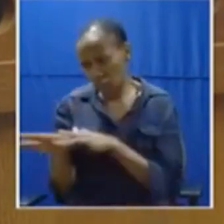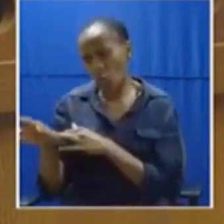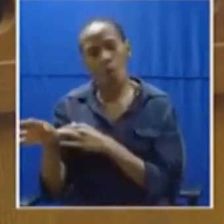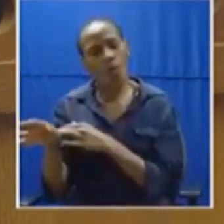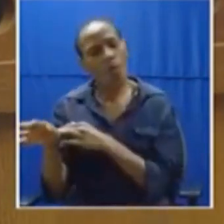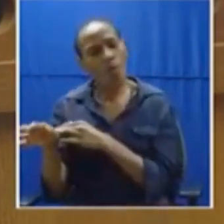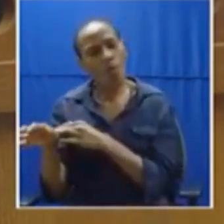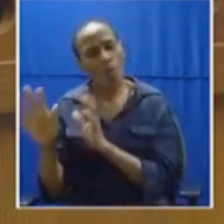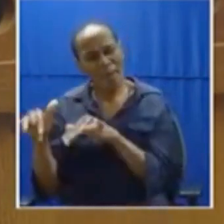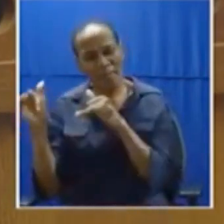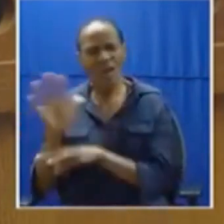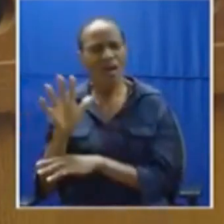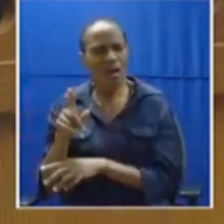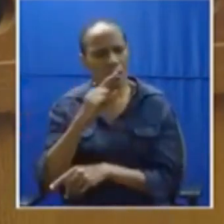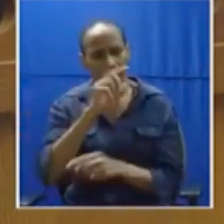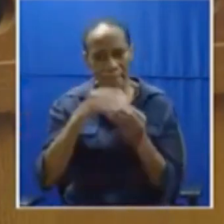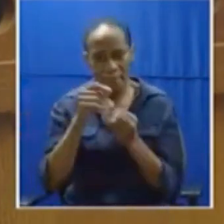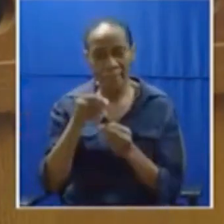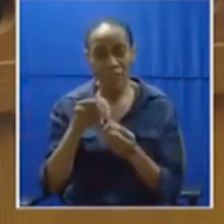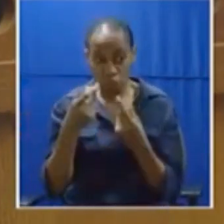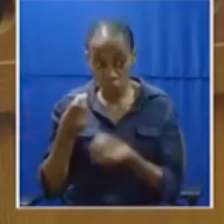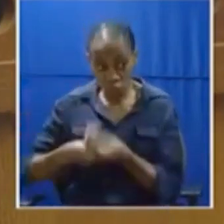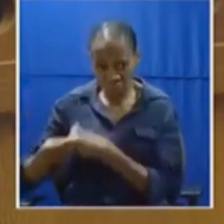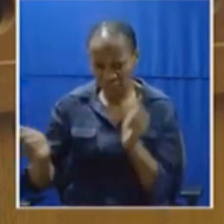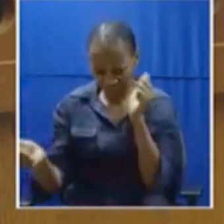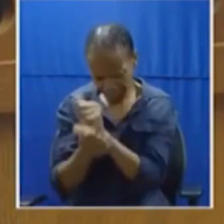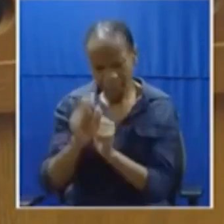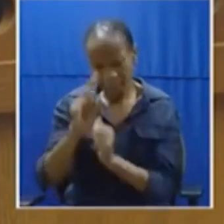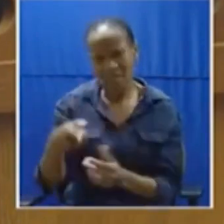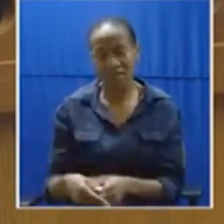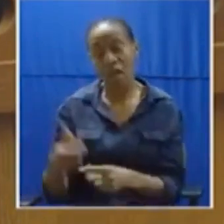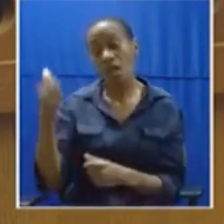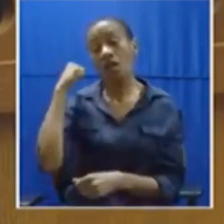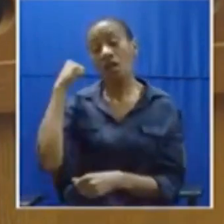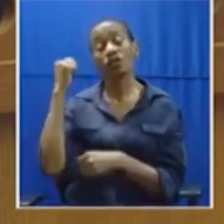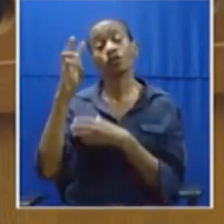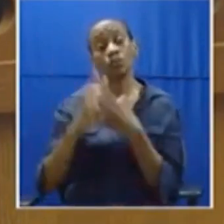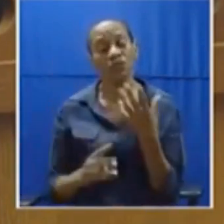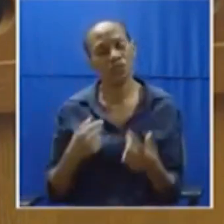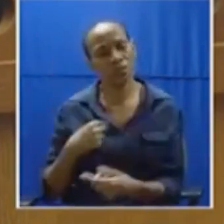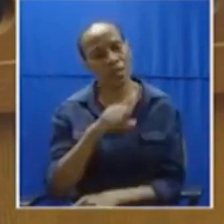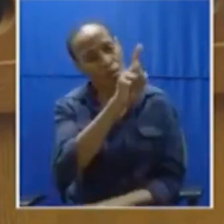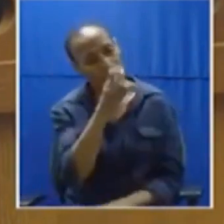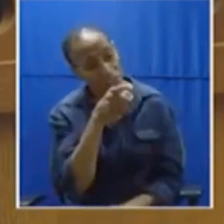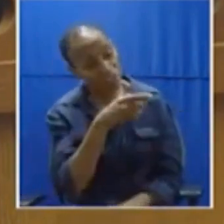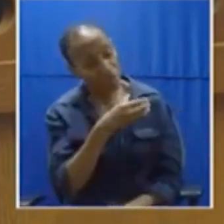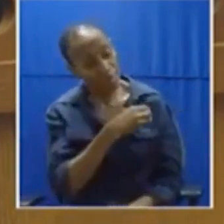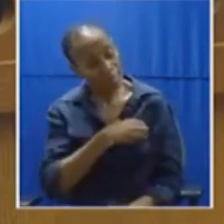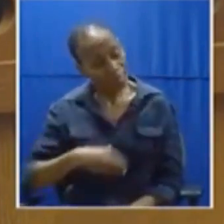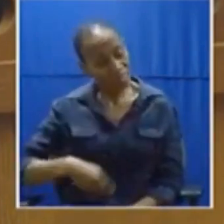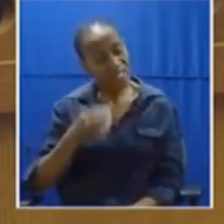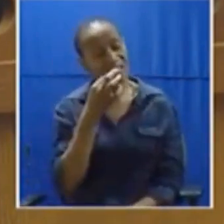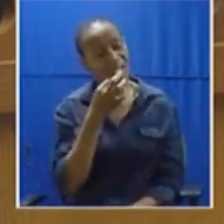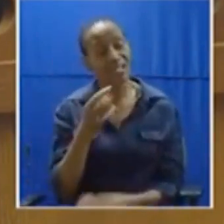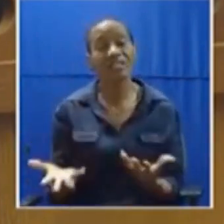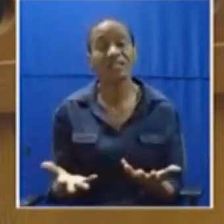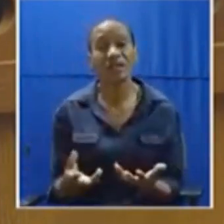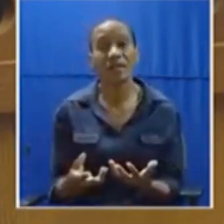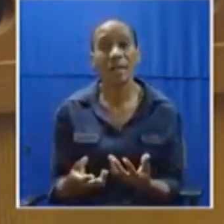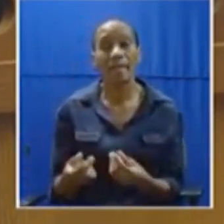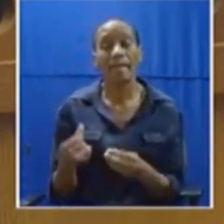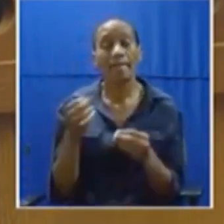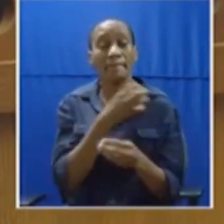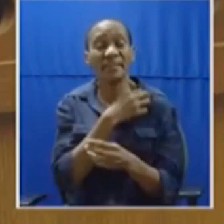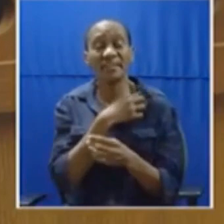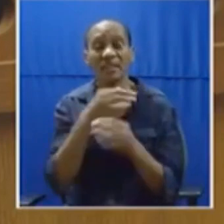jail. When last we met on this same forum, I asked the President to remove the then Minister of Public Enterprises,